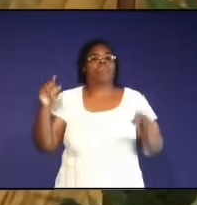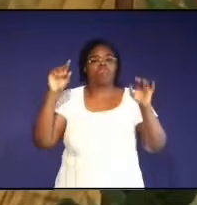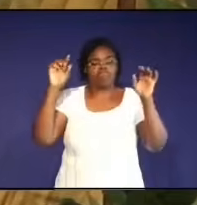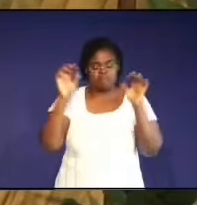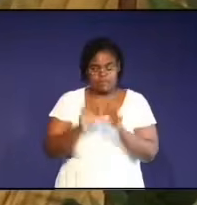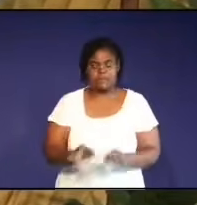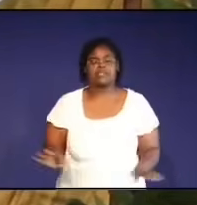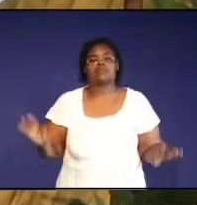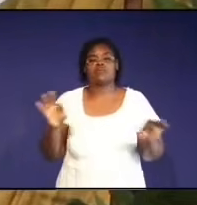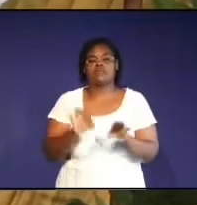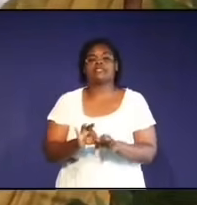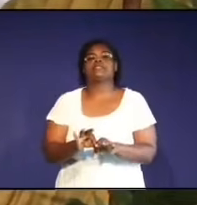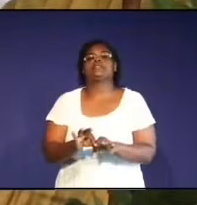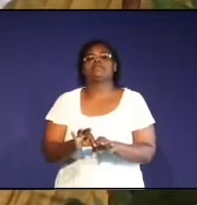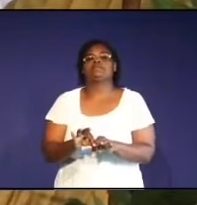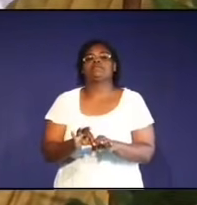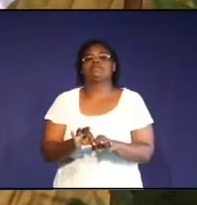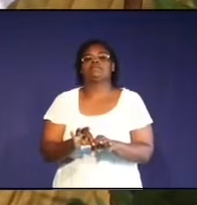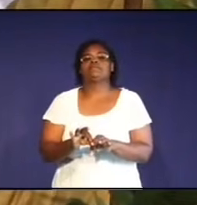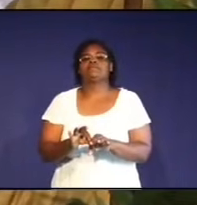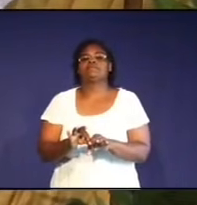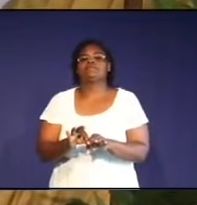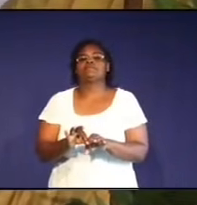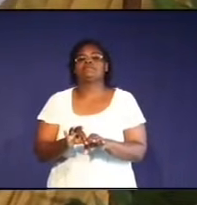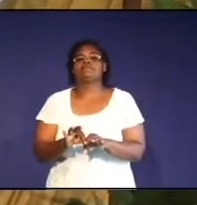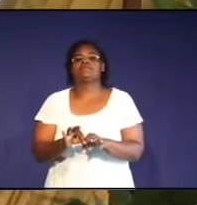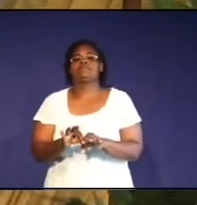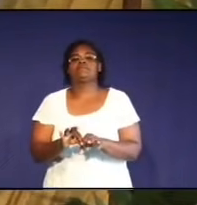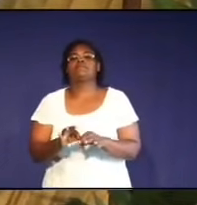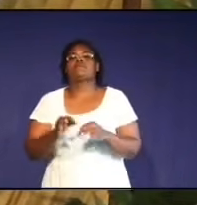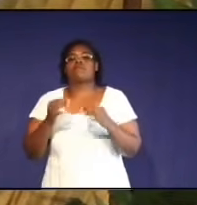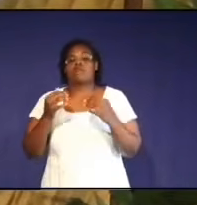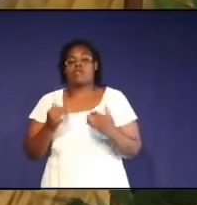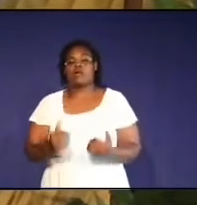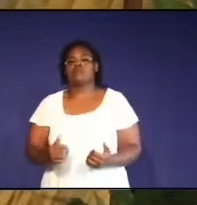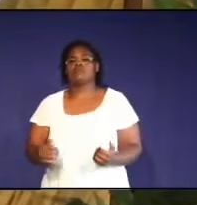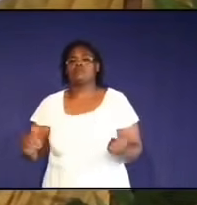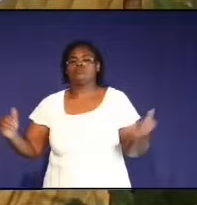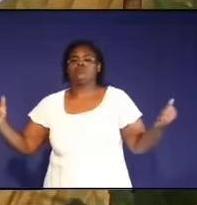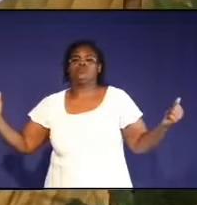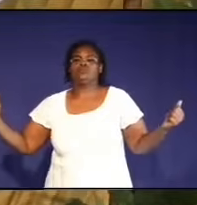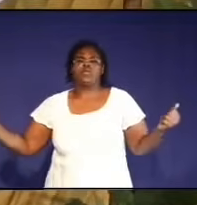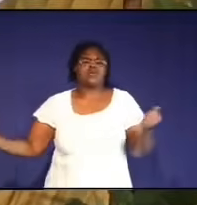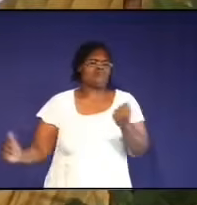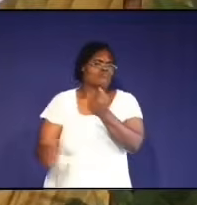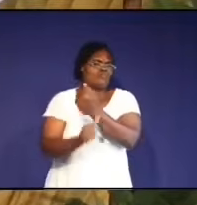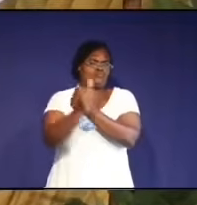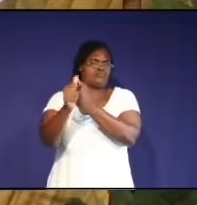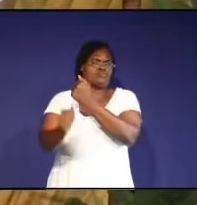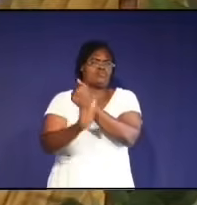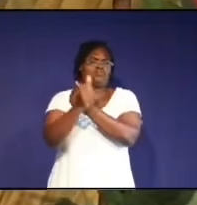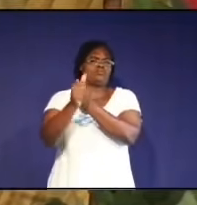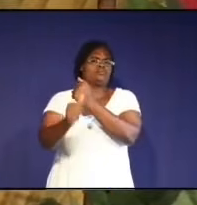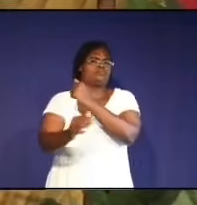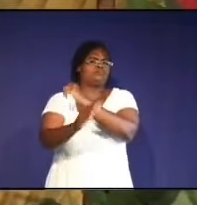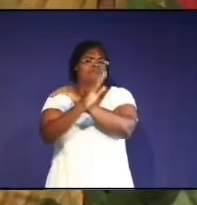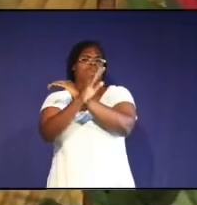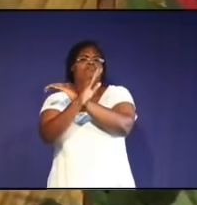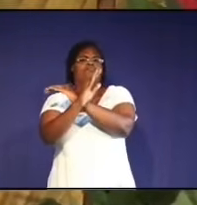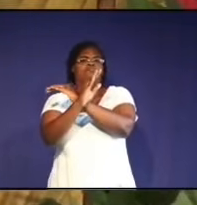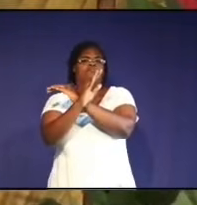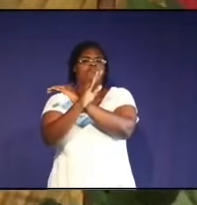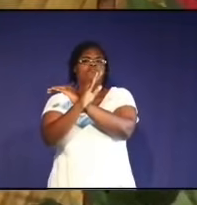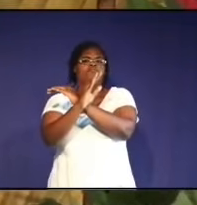earth until we have sealed the servants of our God in